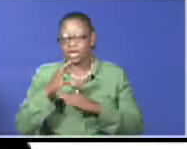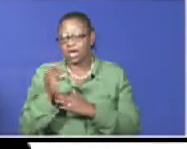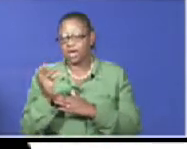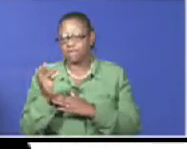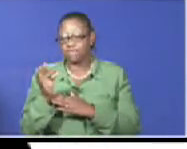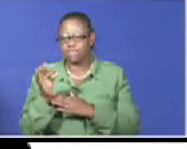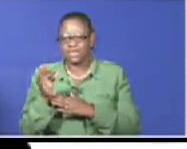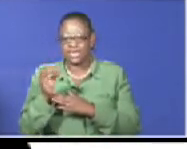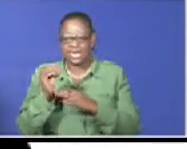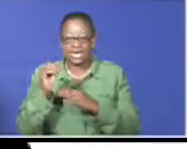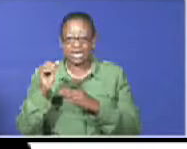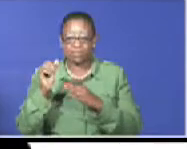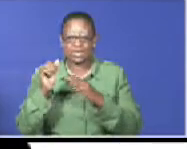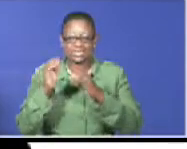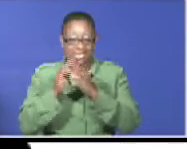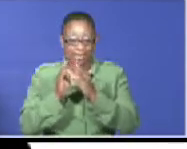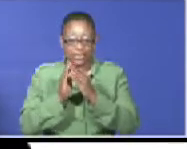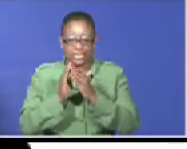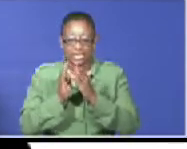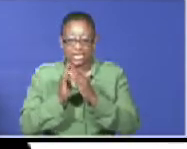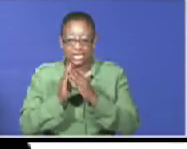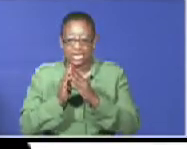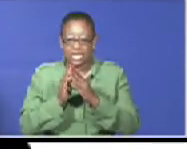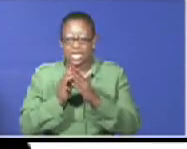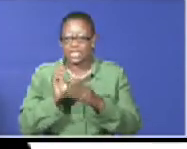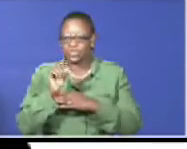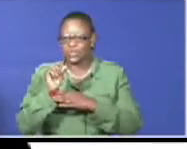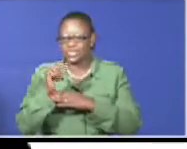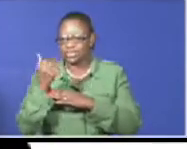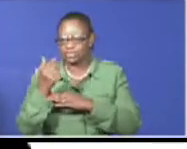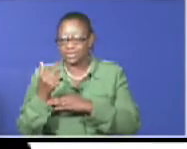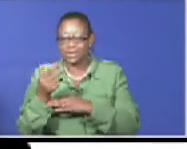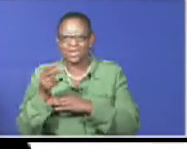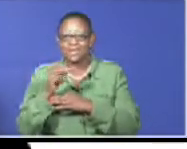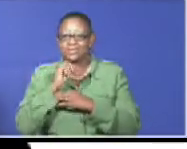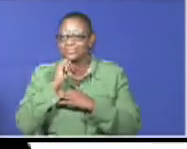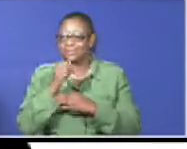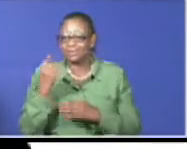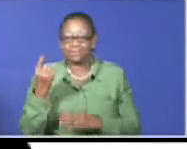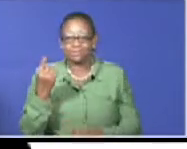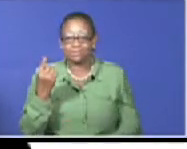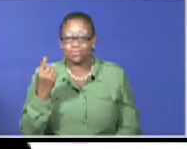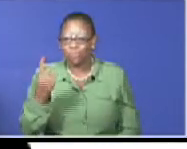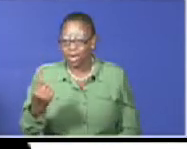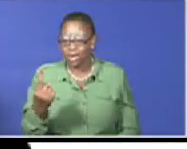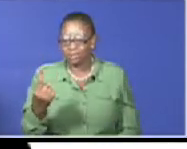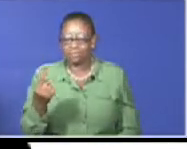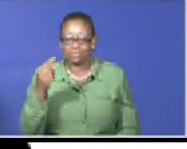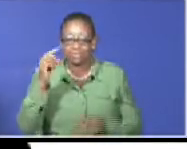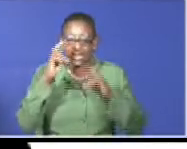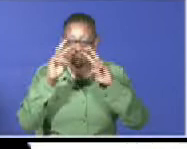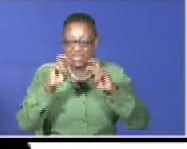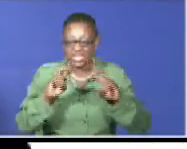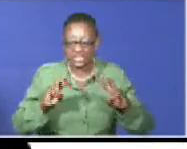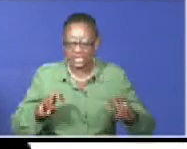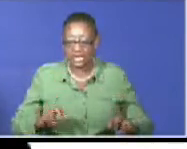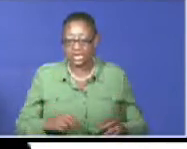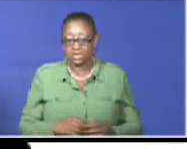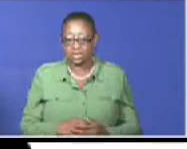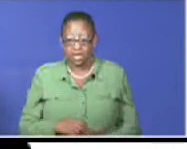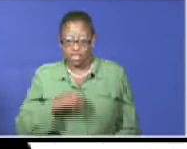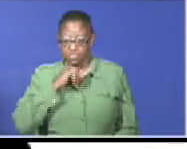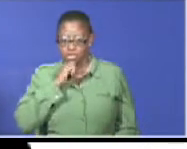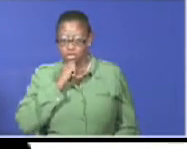the 3rd of April 2019, and not a one has been investigated by the committee. Not one. They don't have to